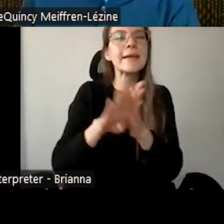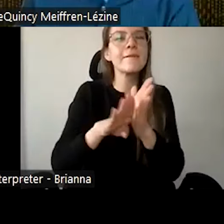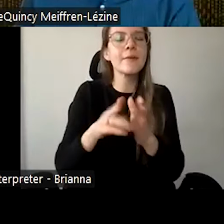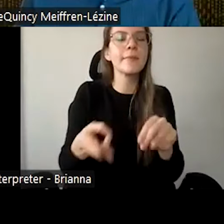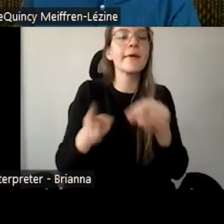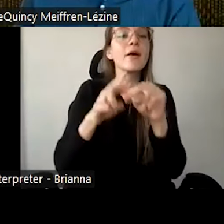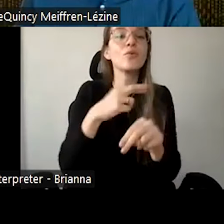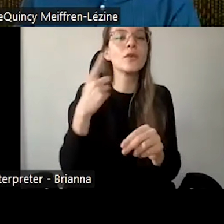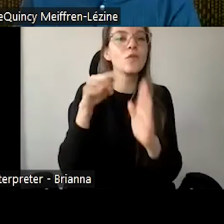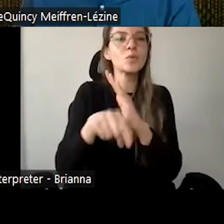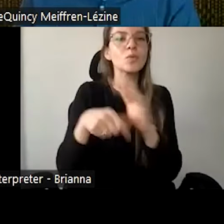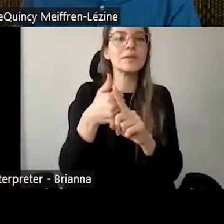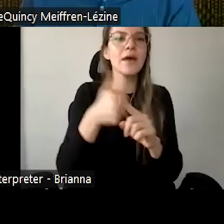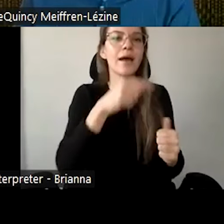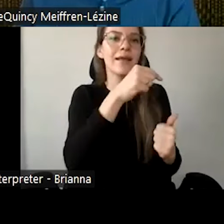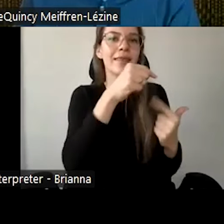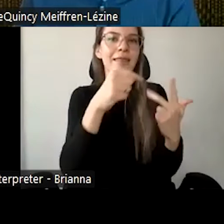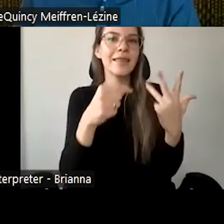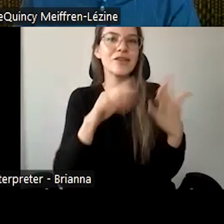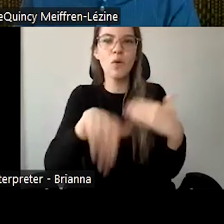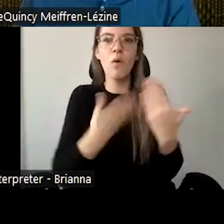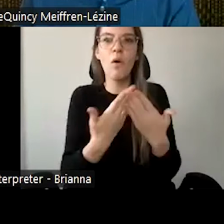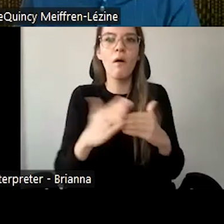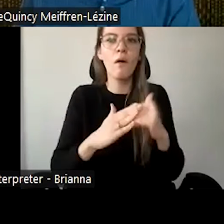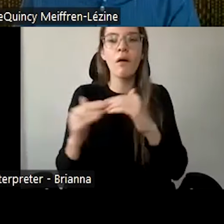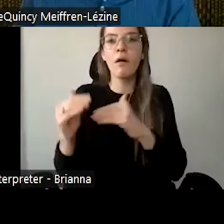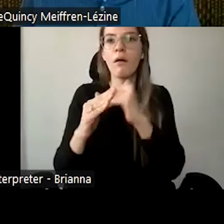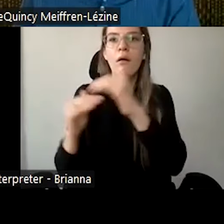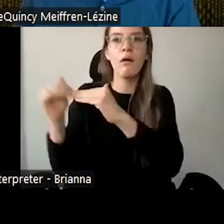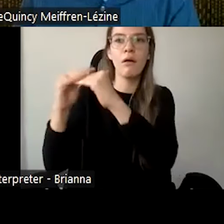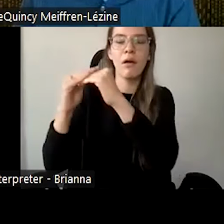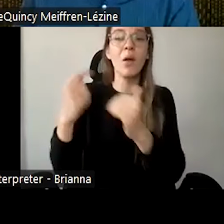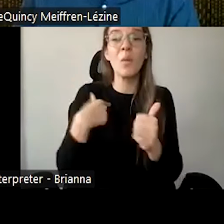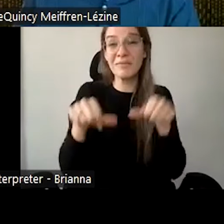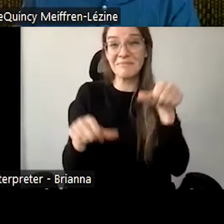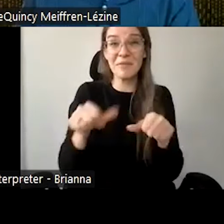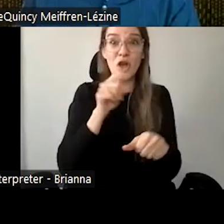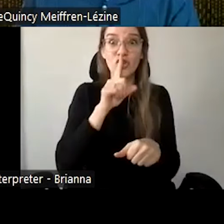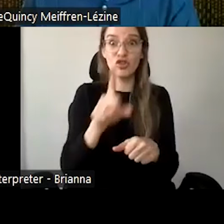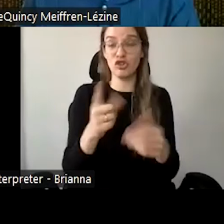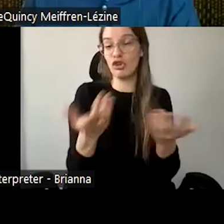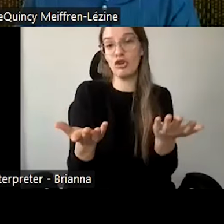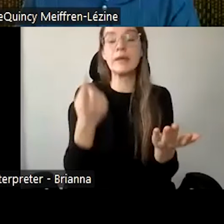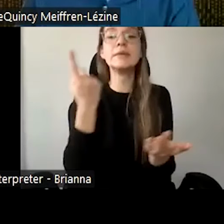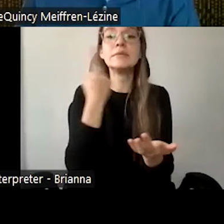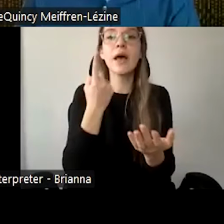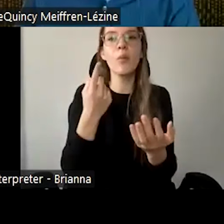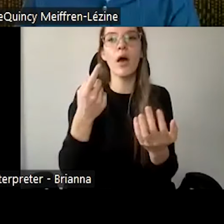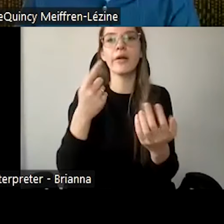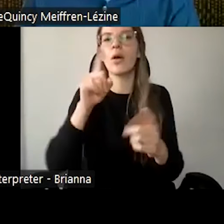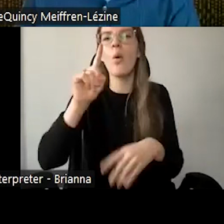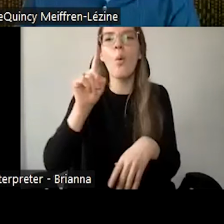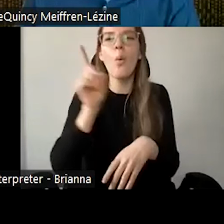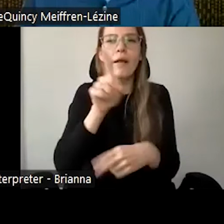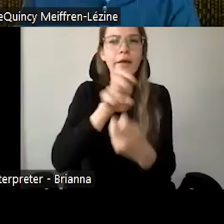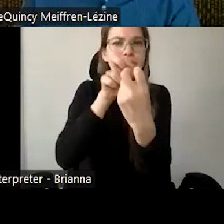for suicide. And we're not necessarily sure when somebody comes into the clinical context or in the